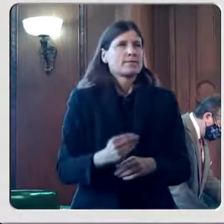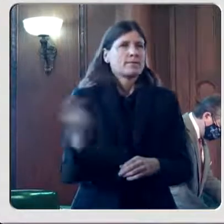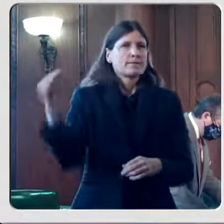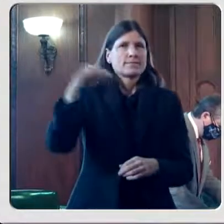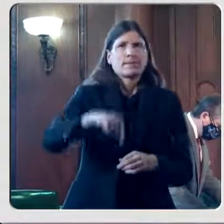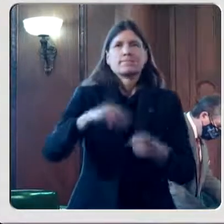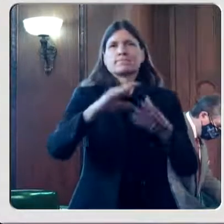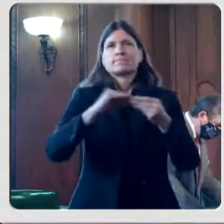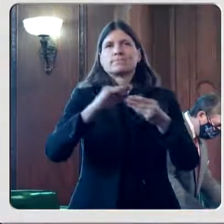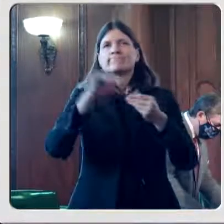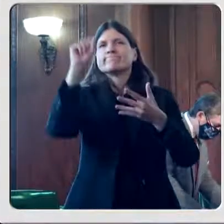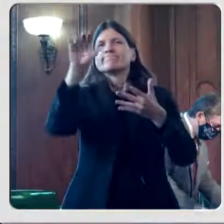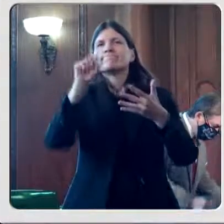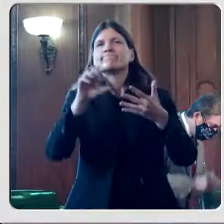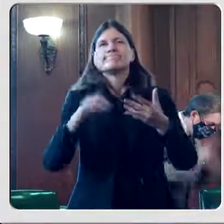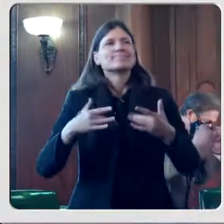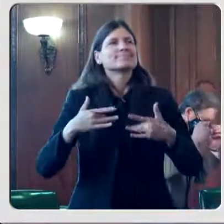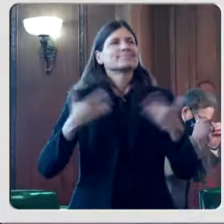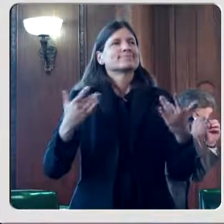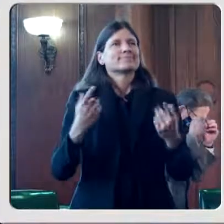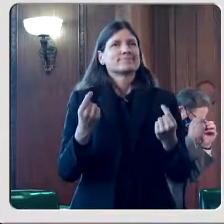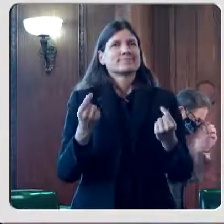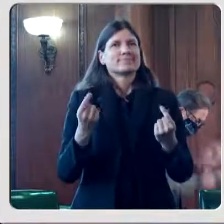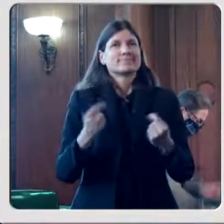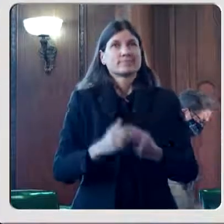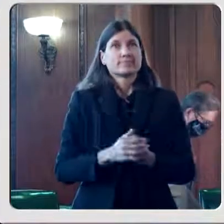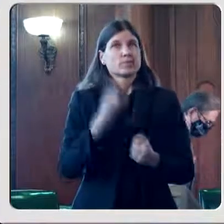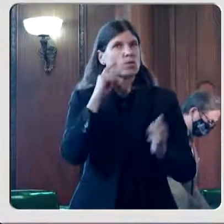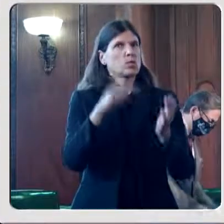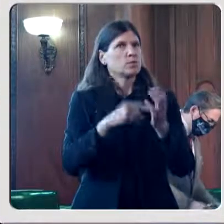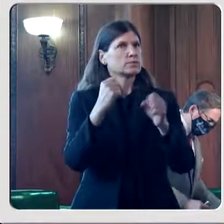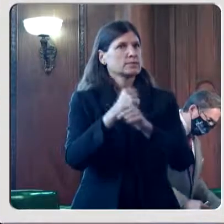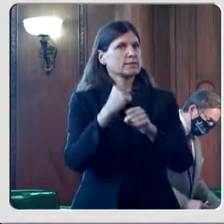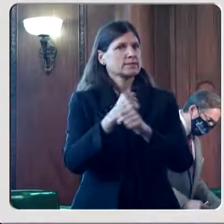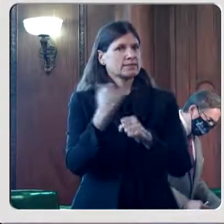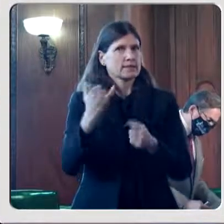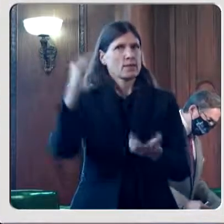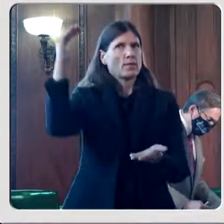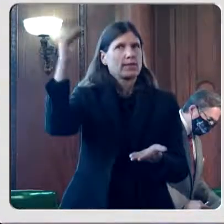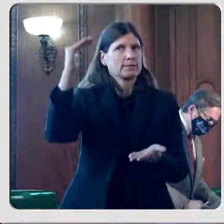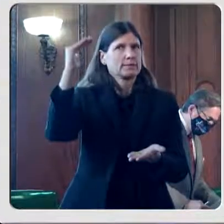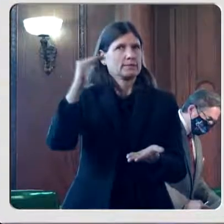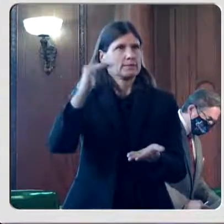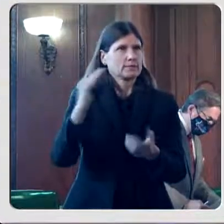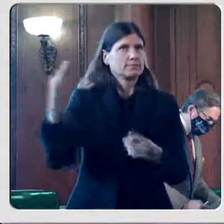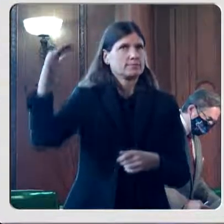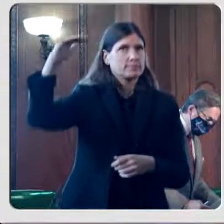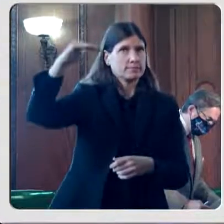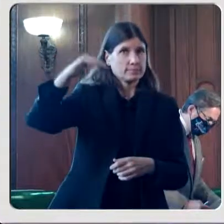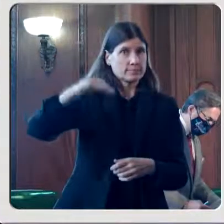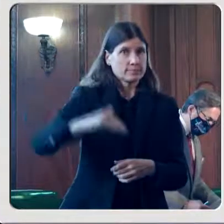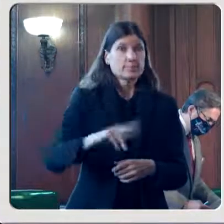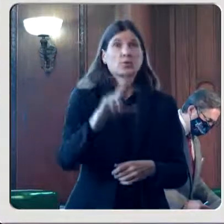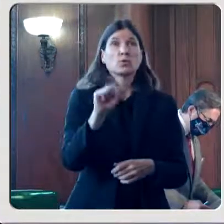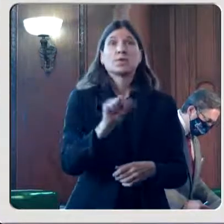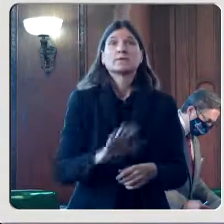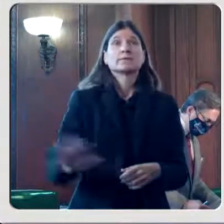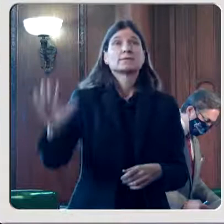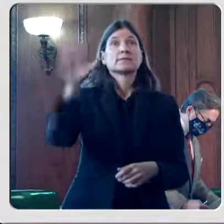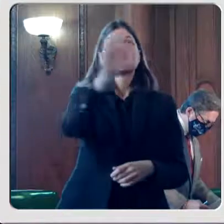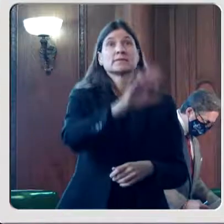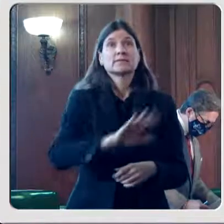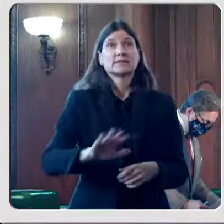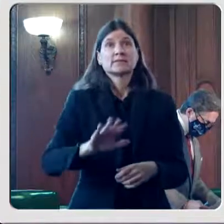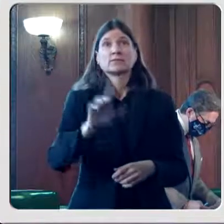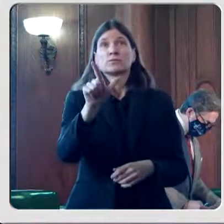of COVID-19 has continued to decline across the country, across the state. The United States now has over 27 million